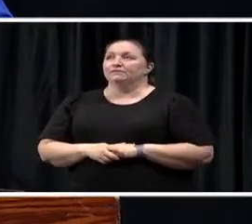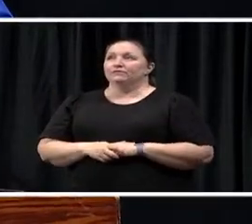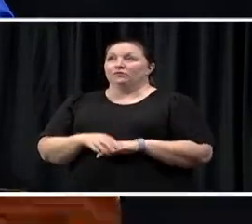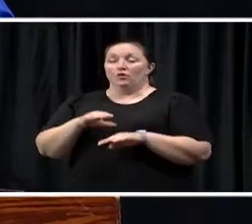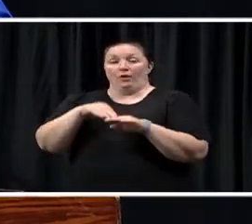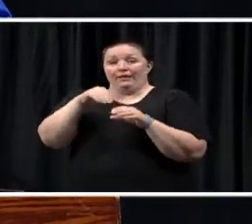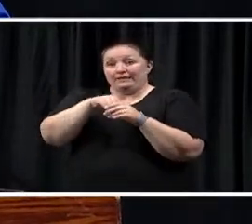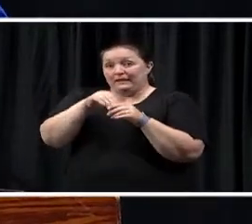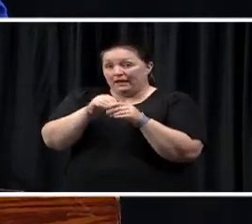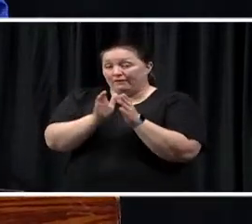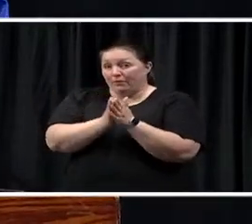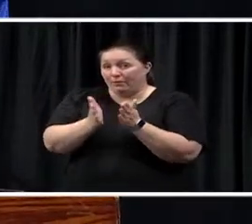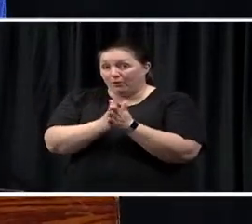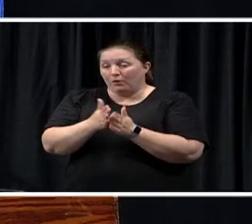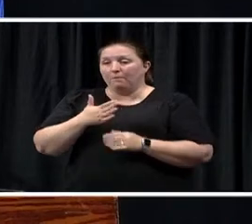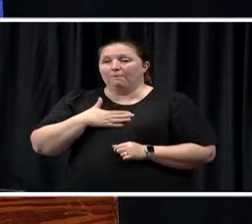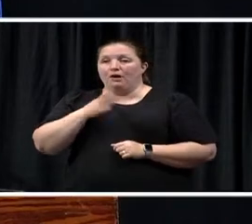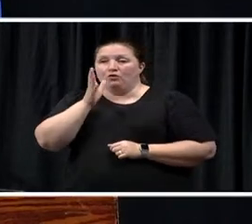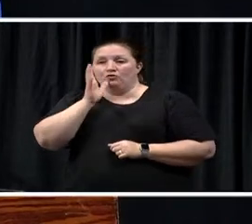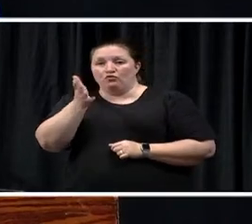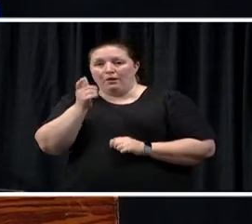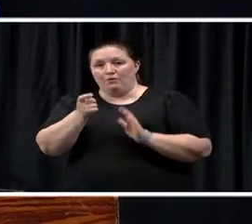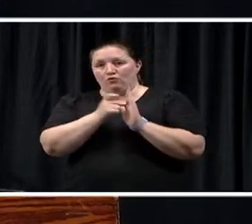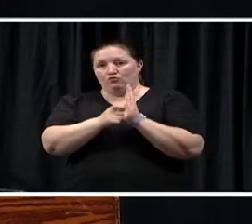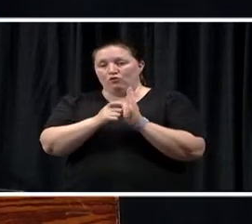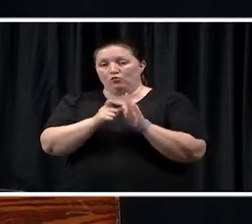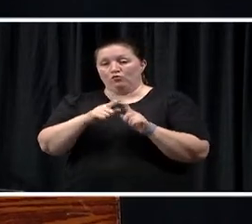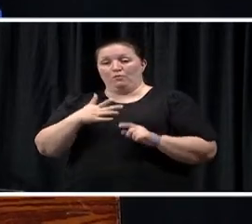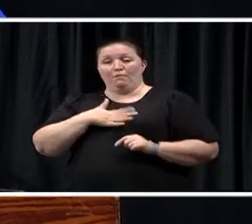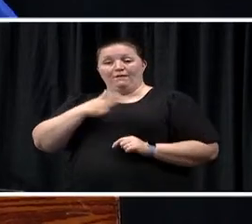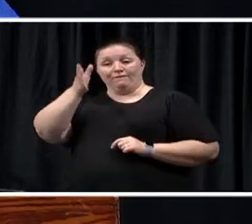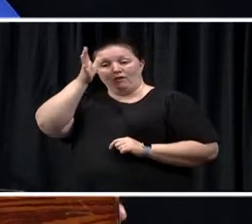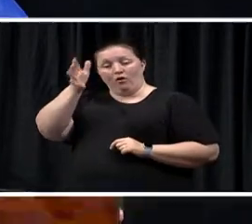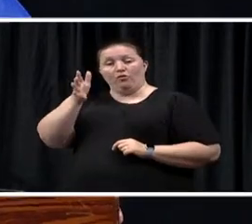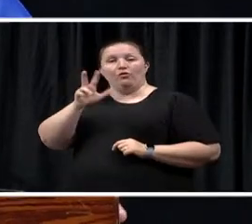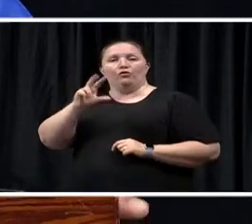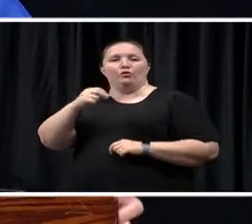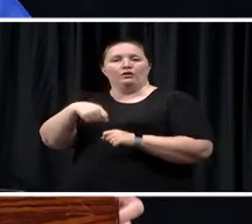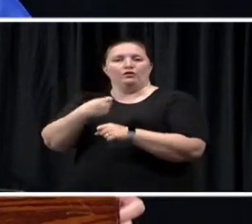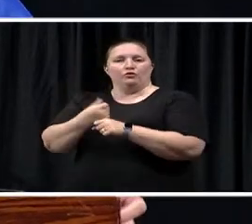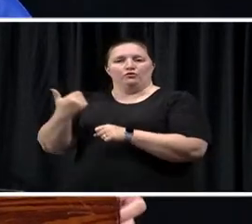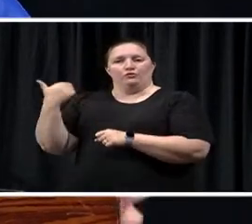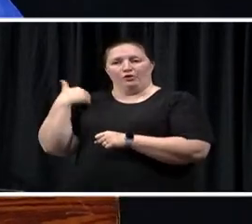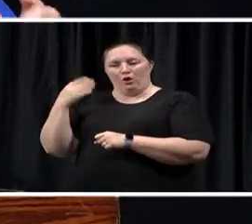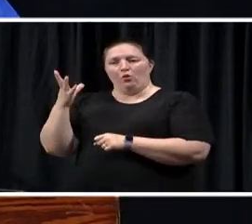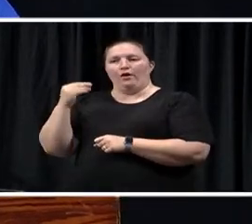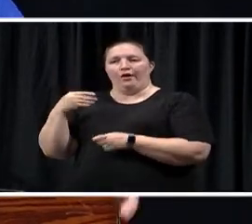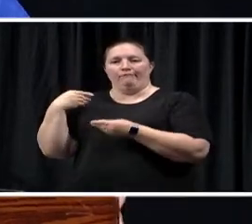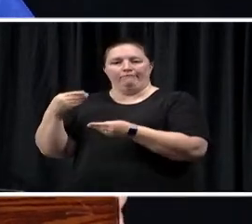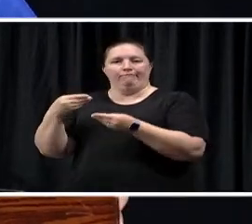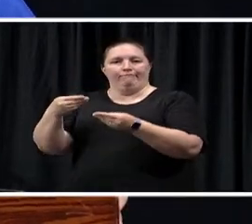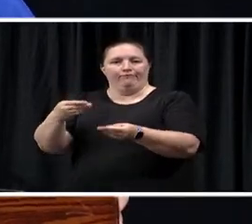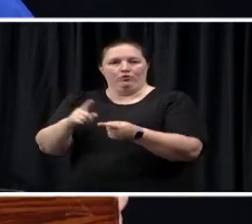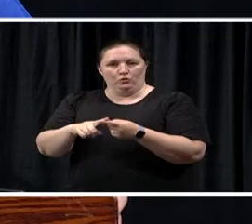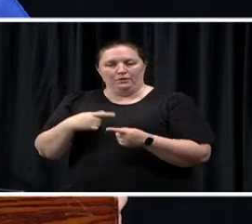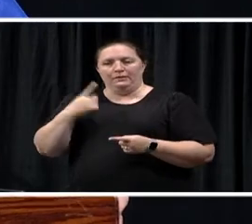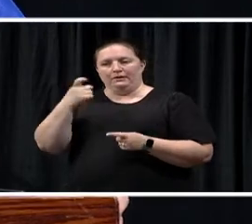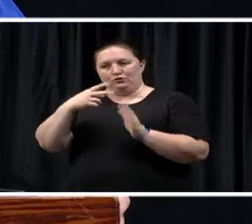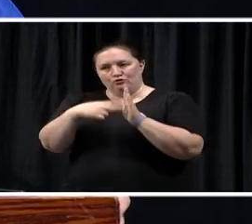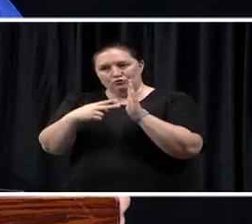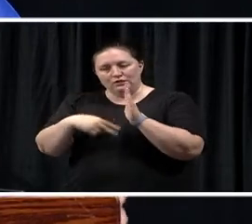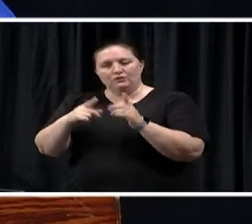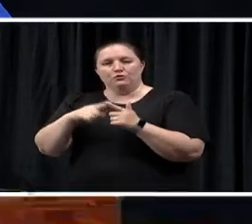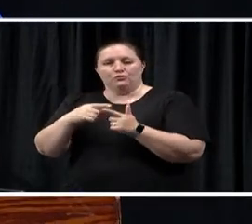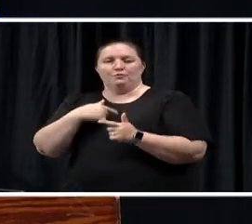on the inside of this book that my grandmother wrote to my father over 30 years ago, and this inscription has been passed down to me through countless readings of this story